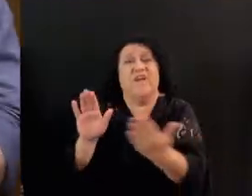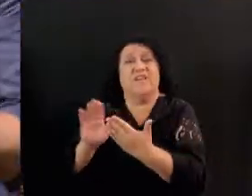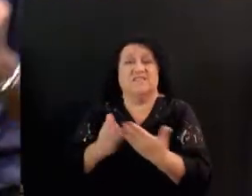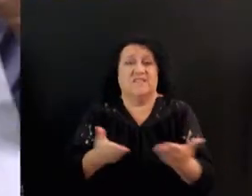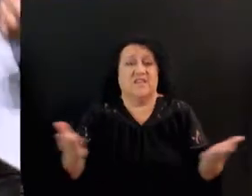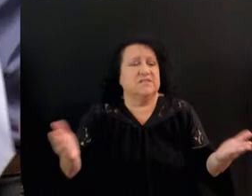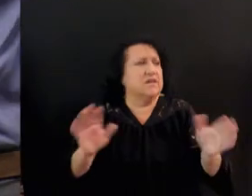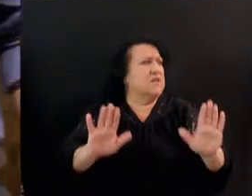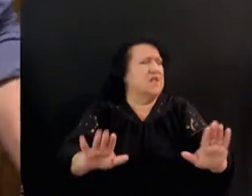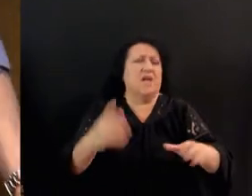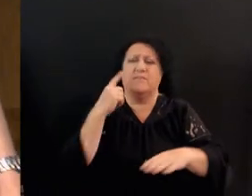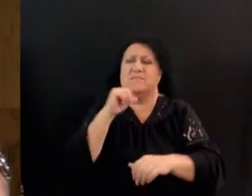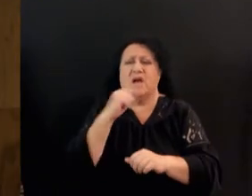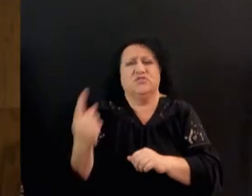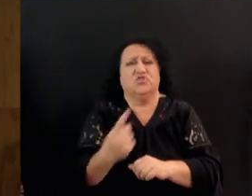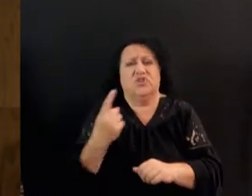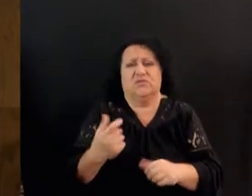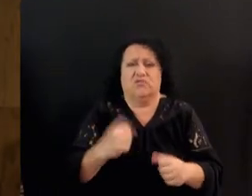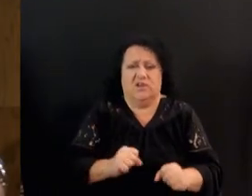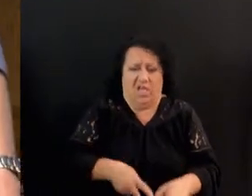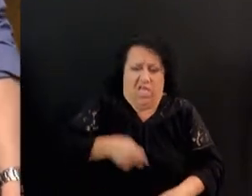trying to drum up courage.